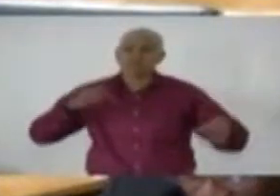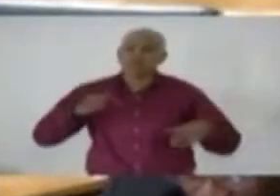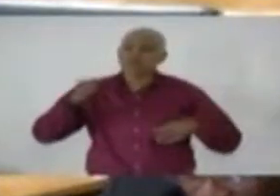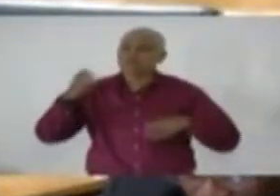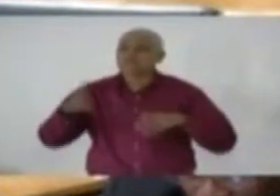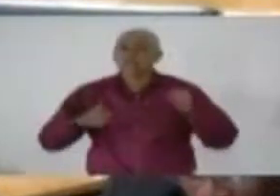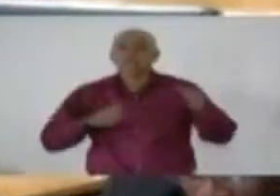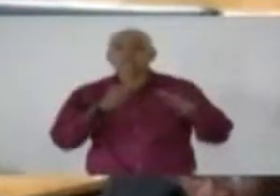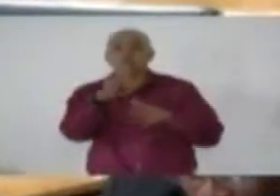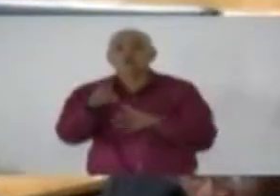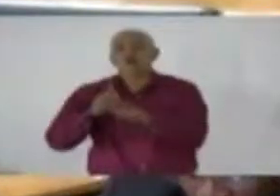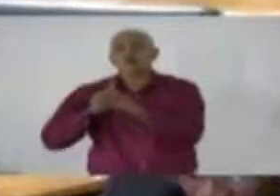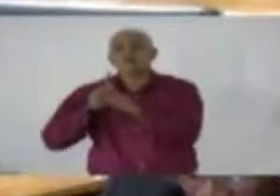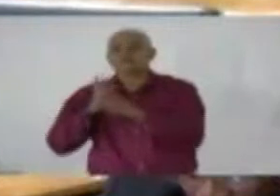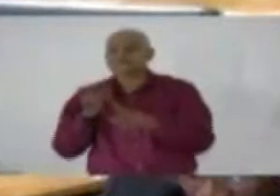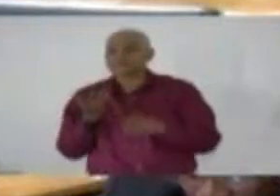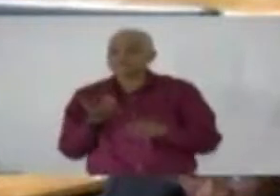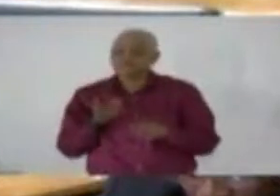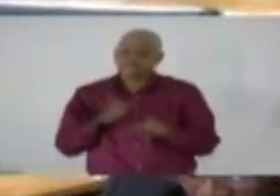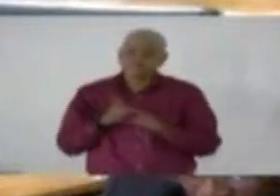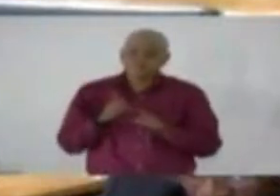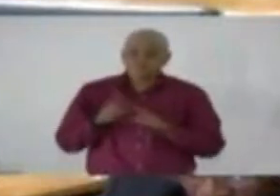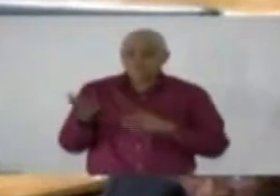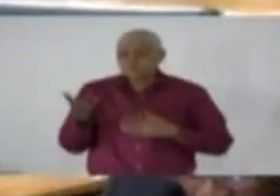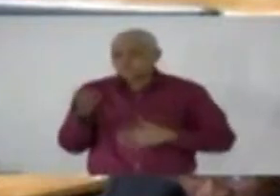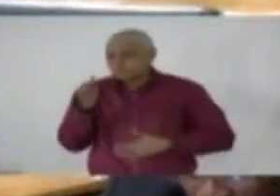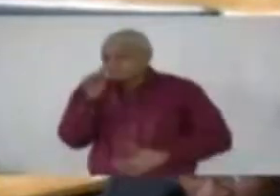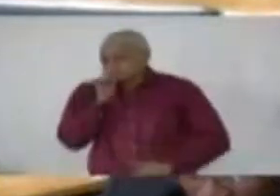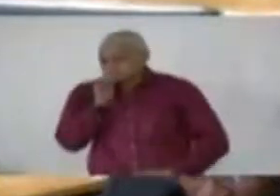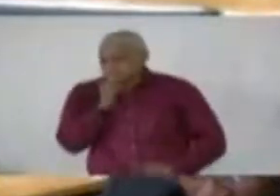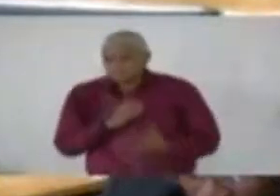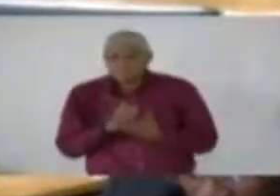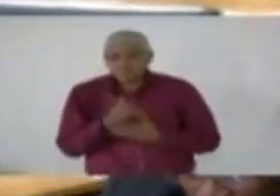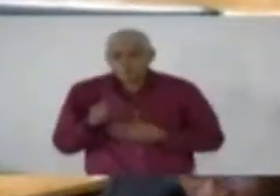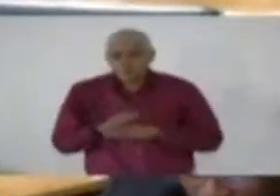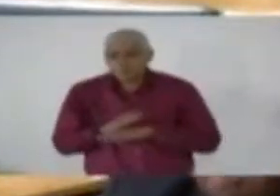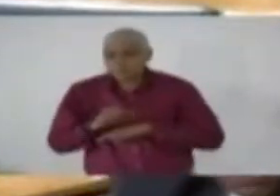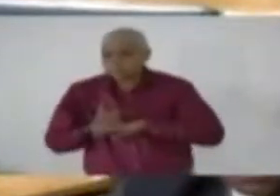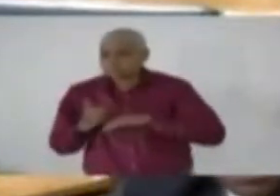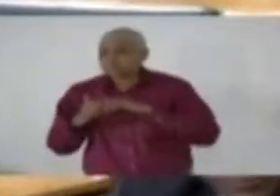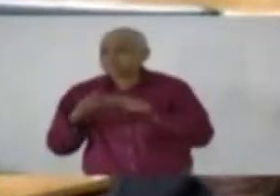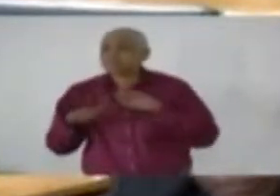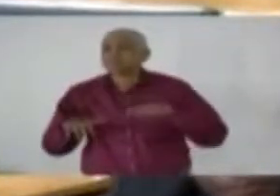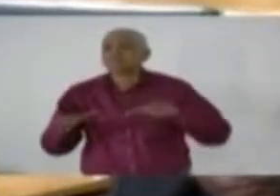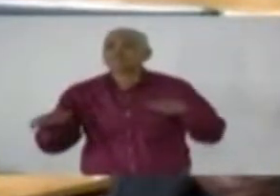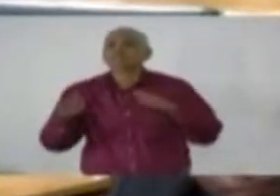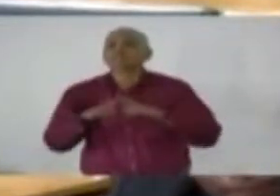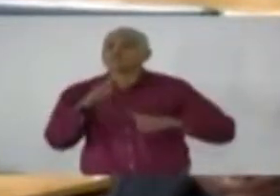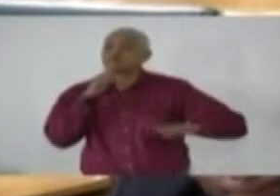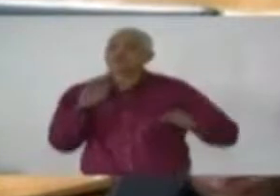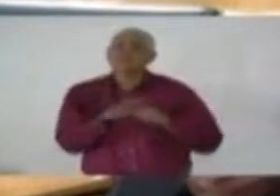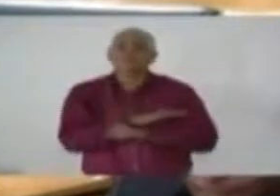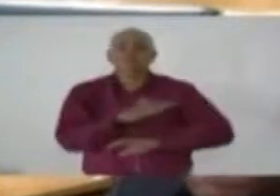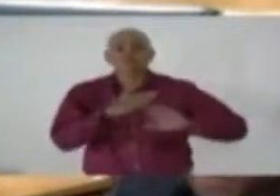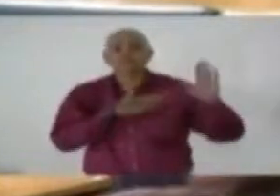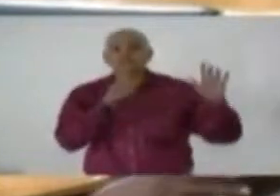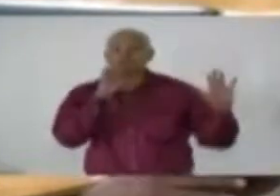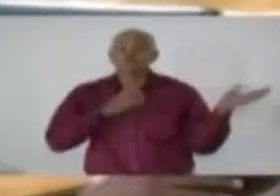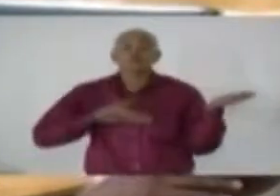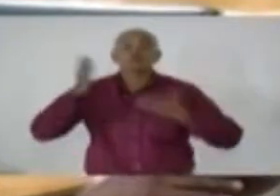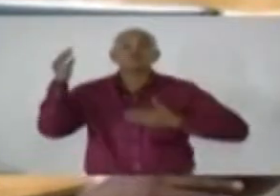professional perseverance, innovation, entrepreneurship, and a relentless dedication to